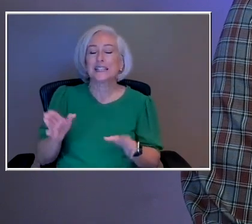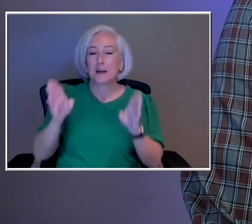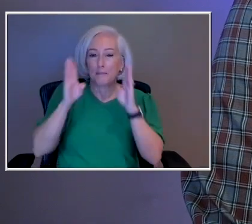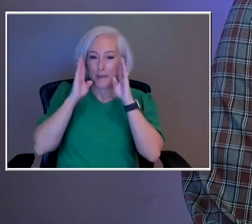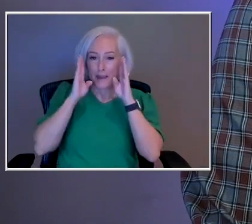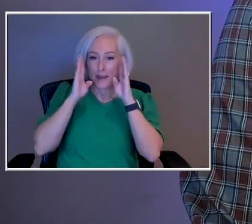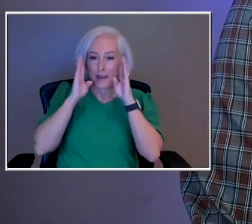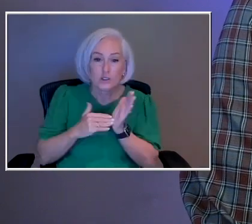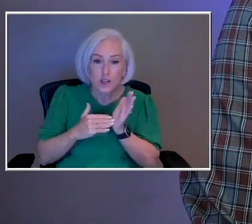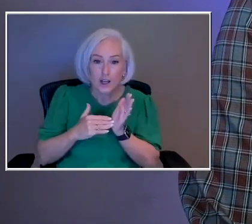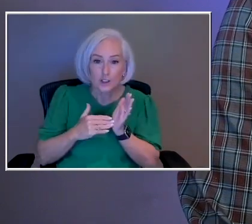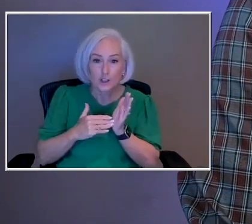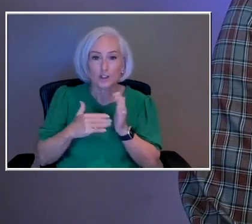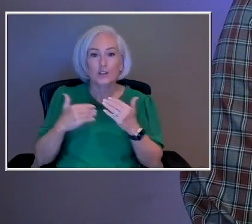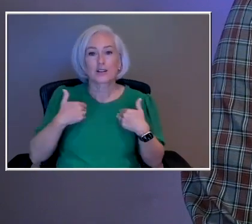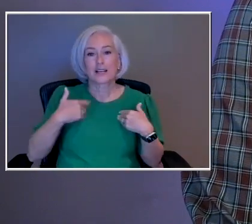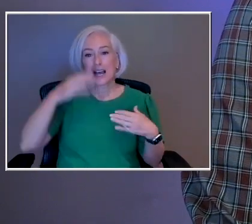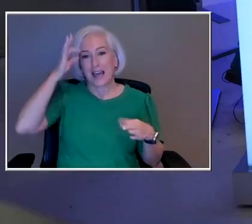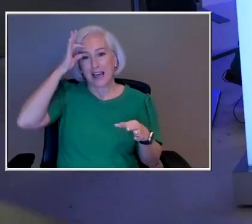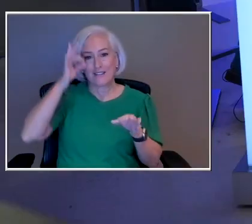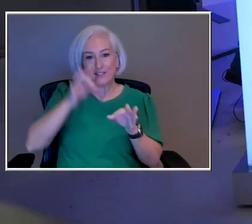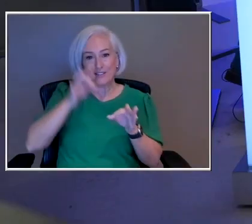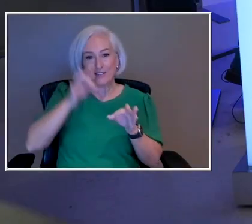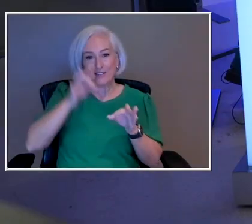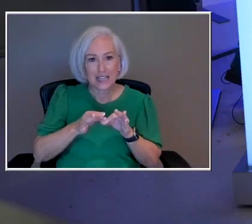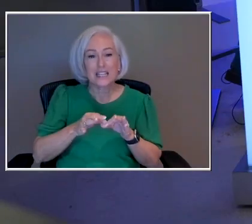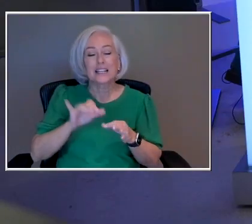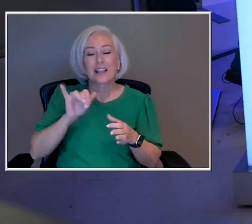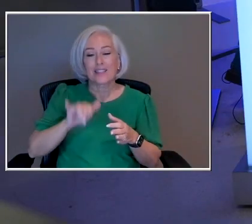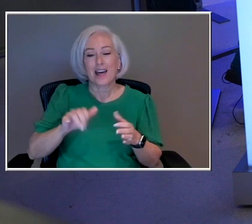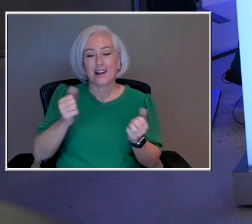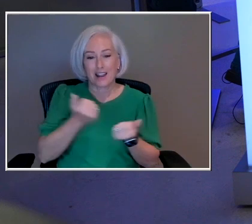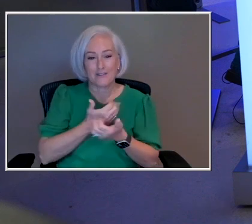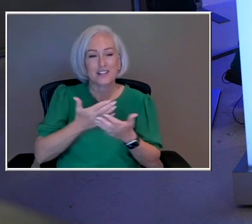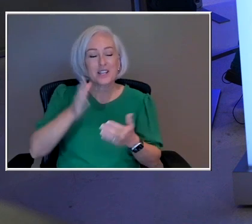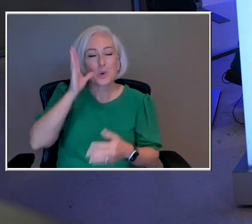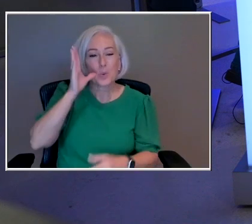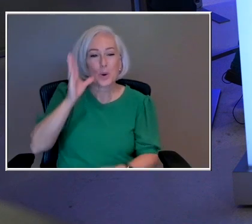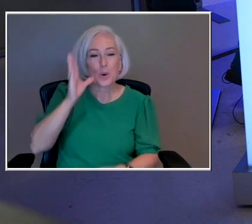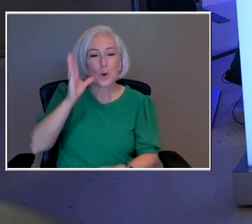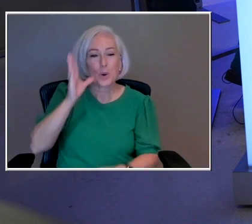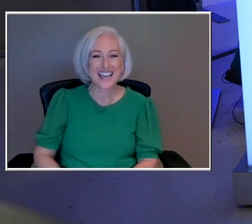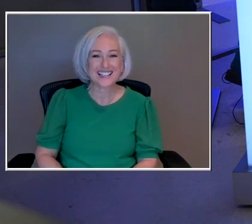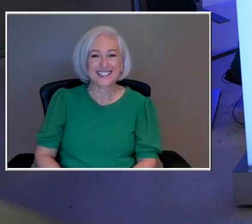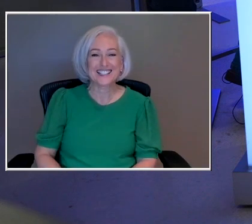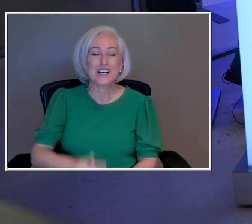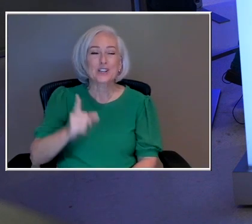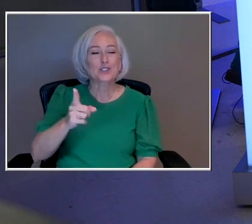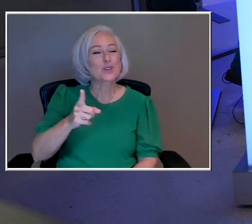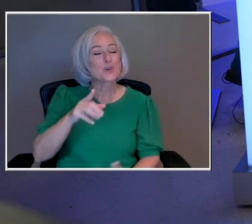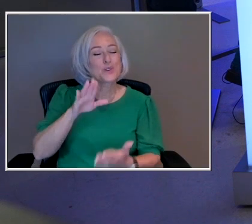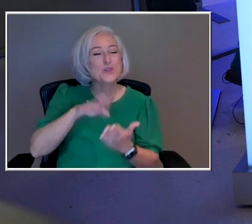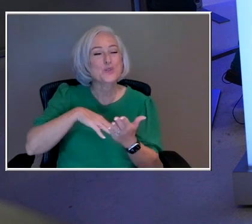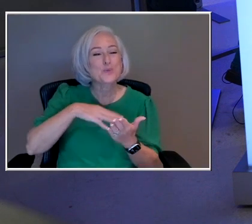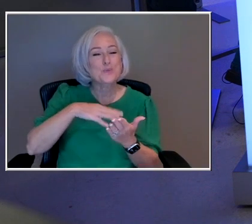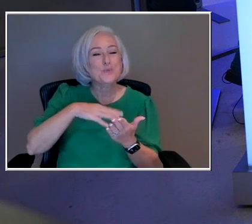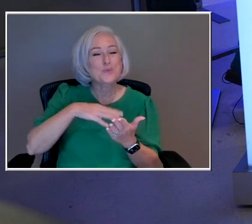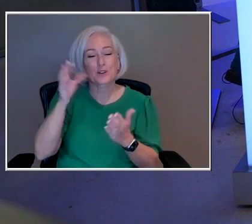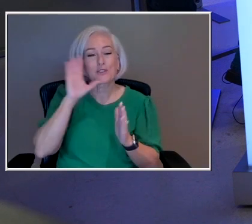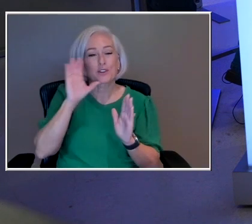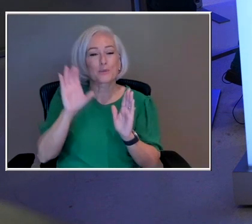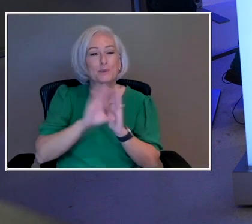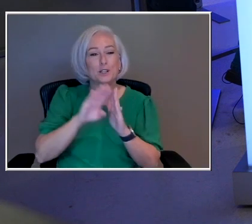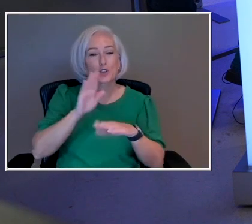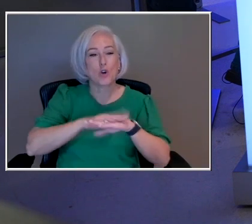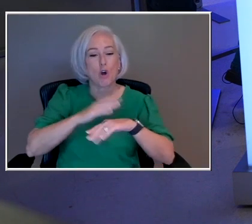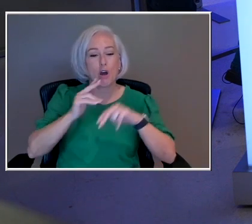that means to you, that things will be okay. So you put up this gorgeous mural on your business building. What else are you all doing in the